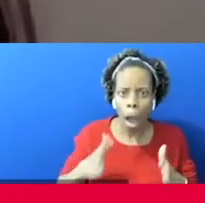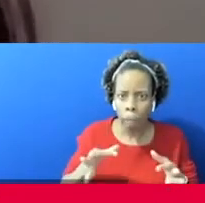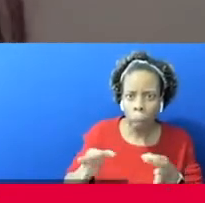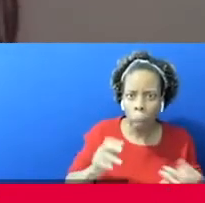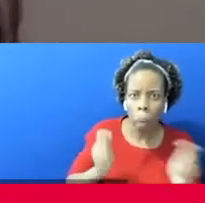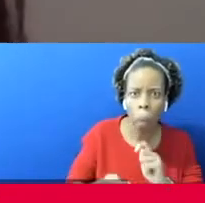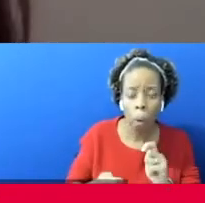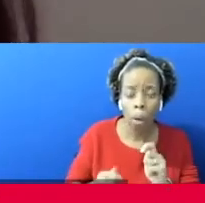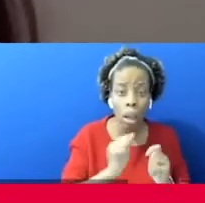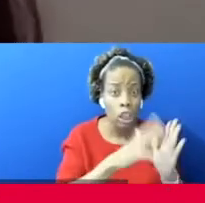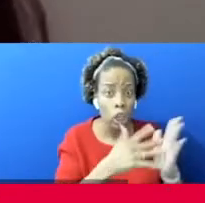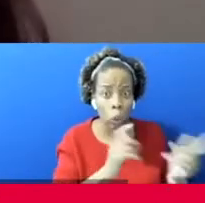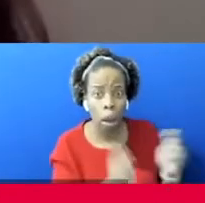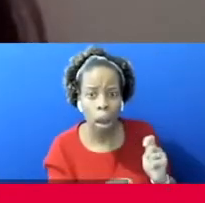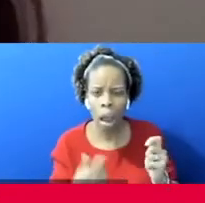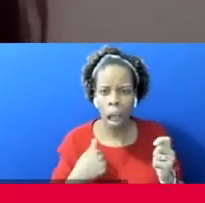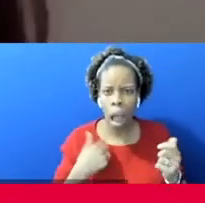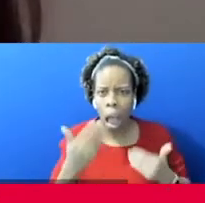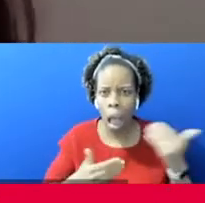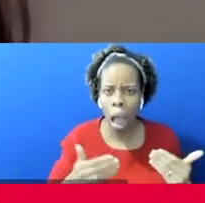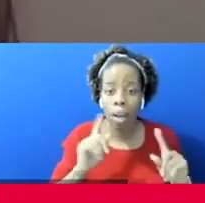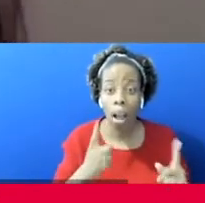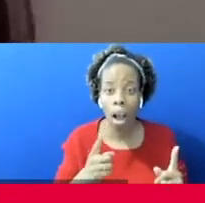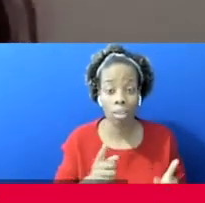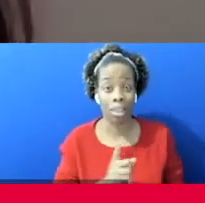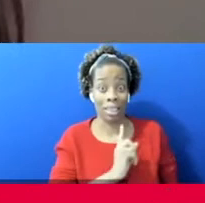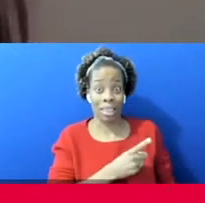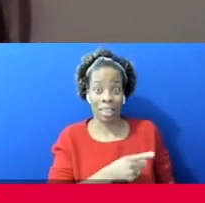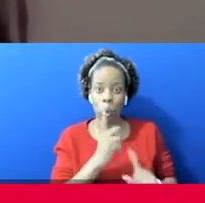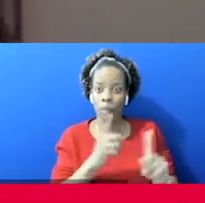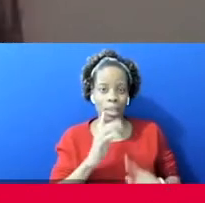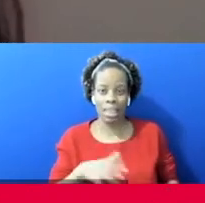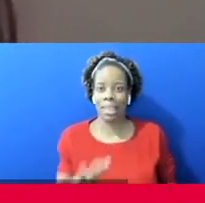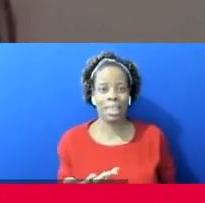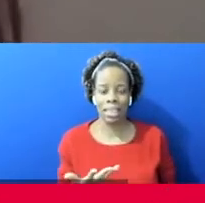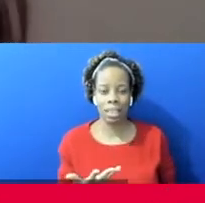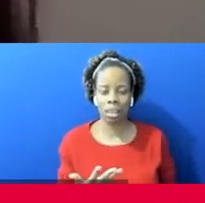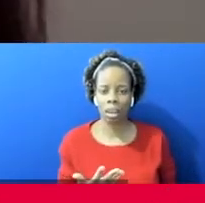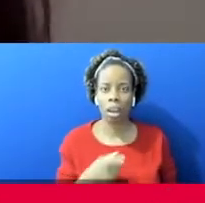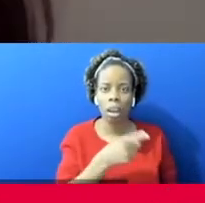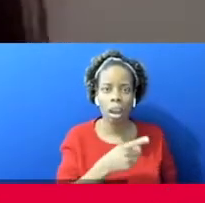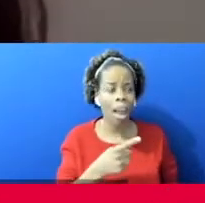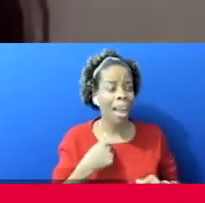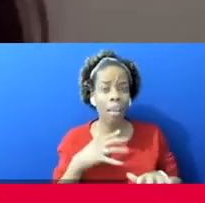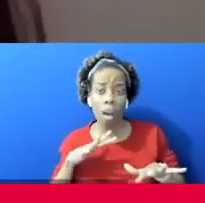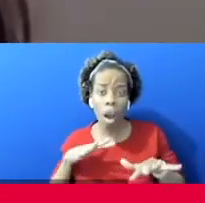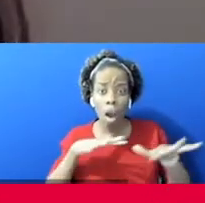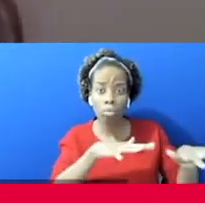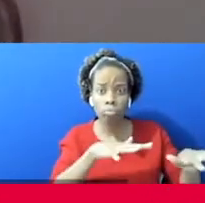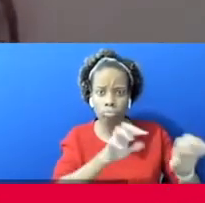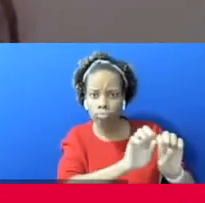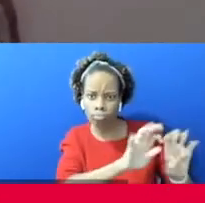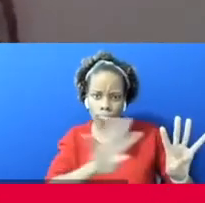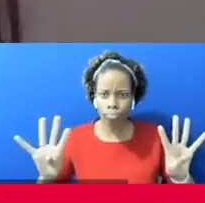their schedules. So obviously the physical occupation of a space that obviously does that because they cannot work there. Their whole sort of